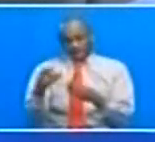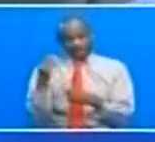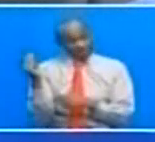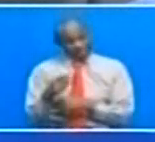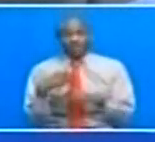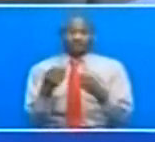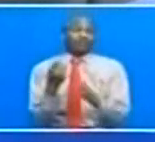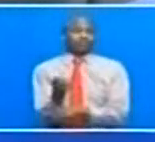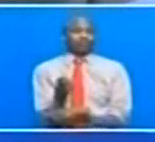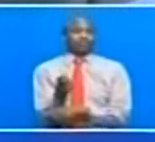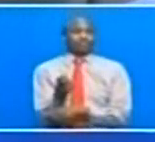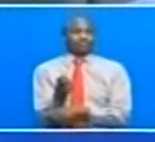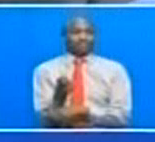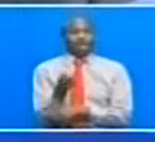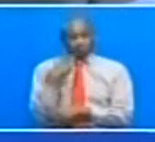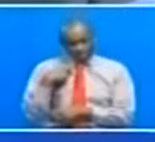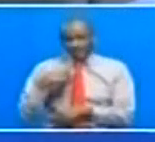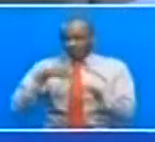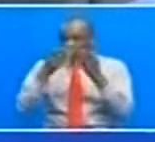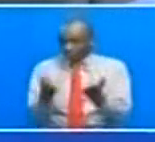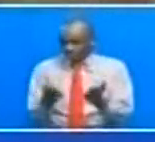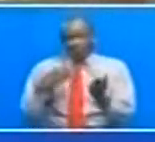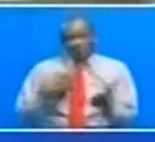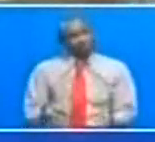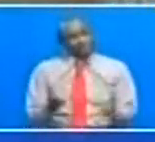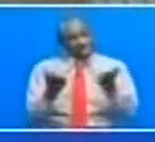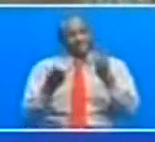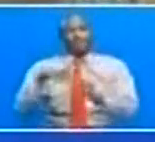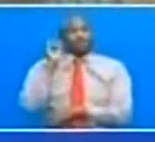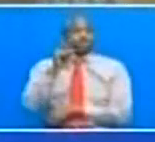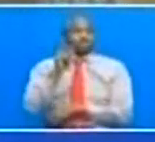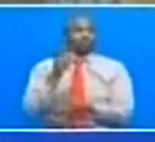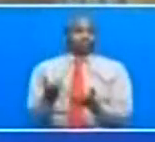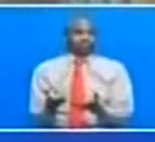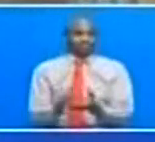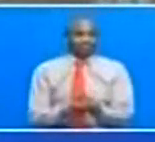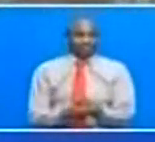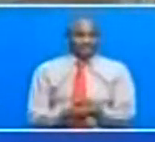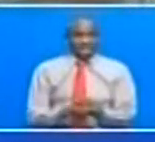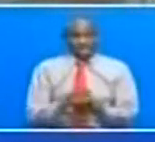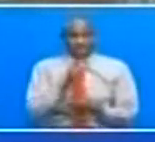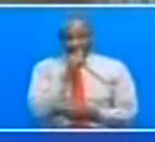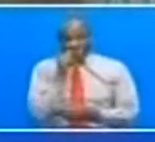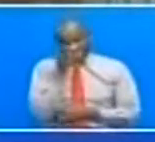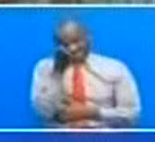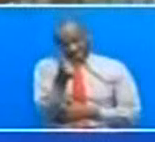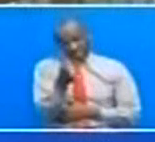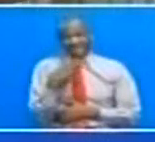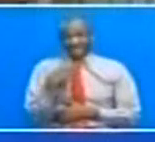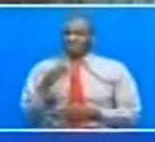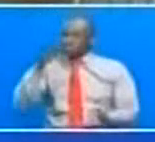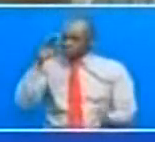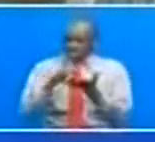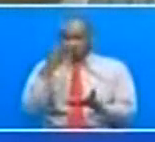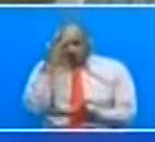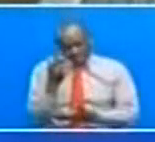1 month. This is in line with the enhanced production. Private partners such as Agrics ICS say the shortage is largely due